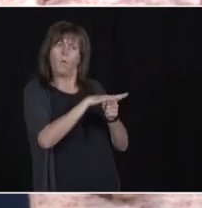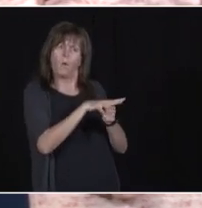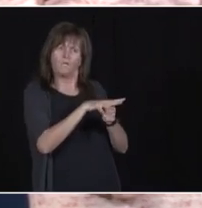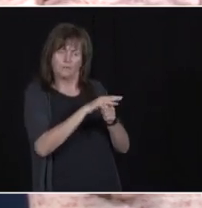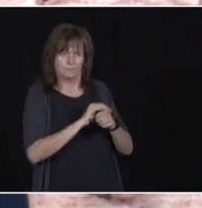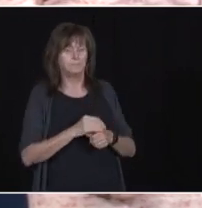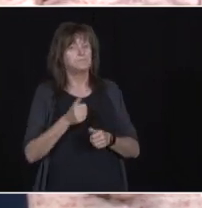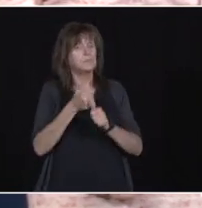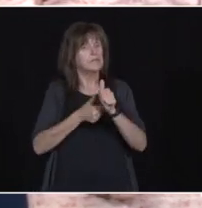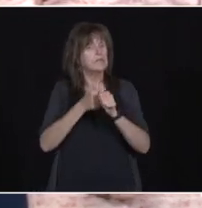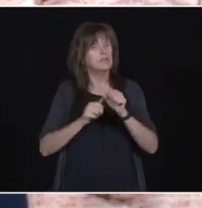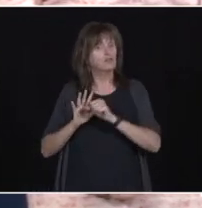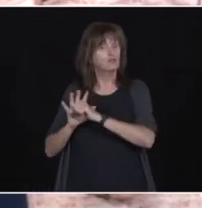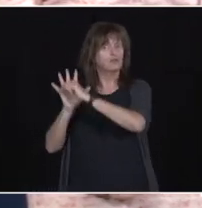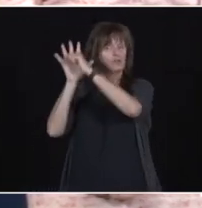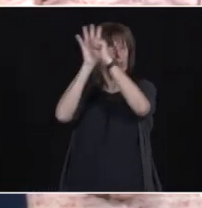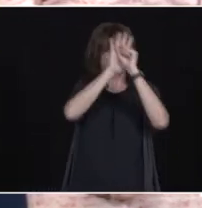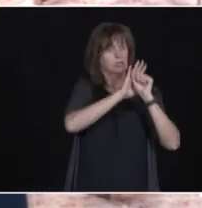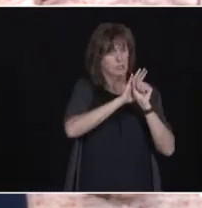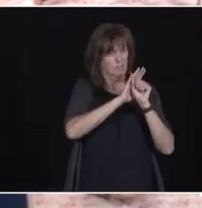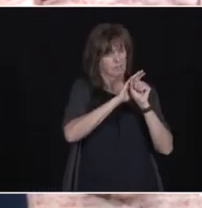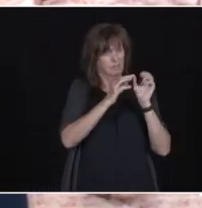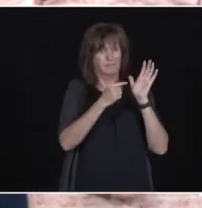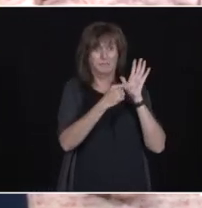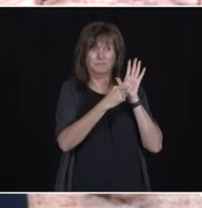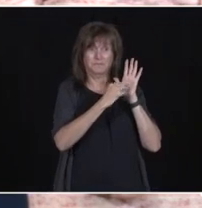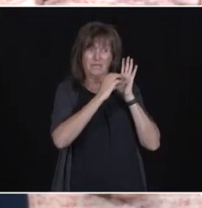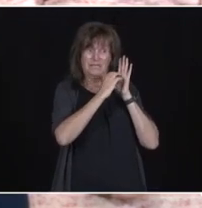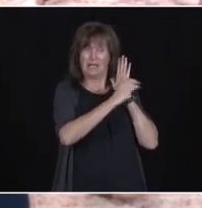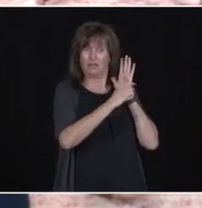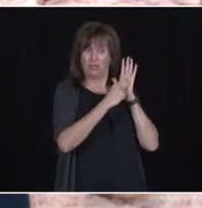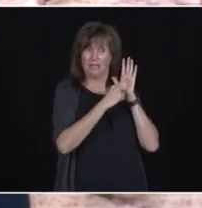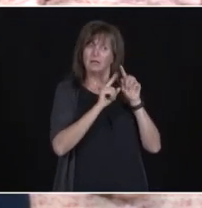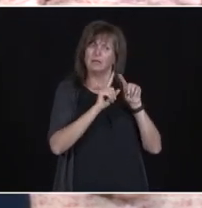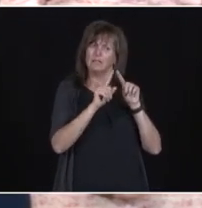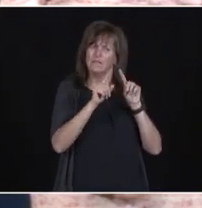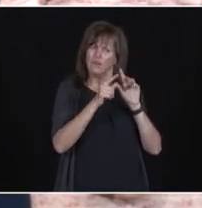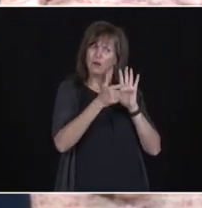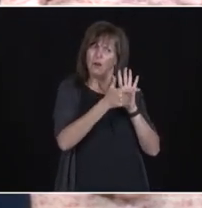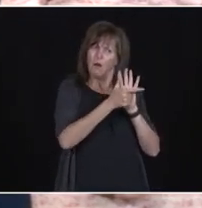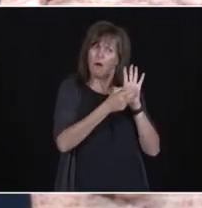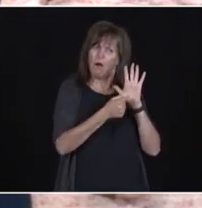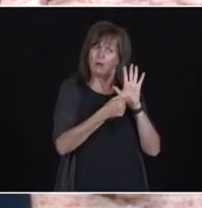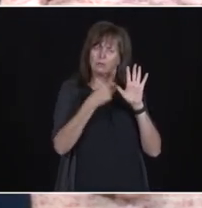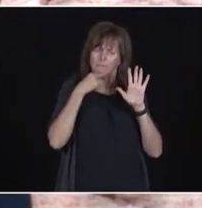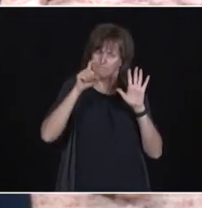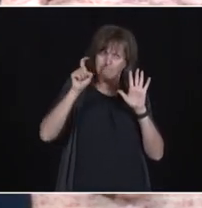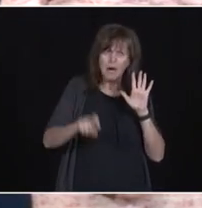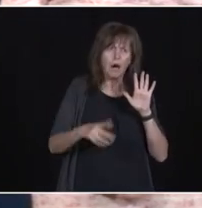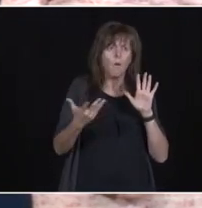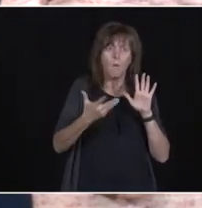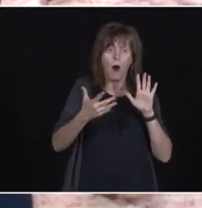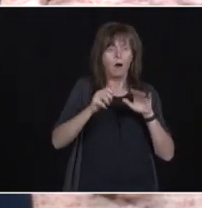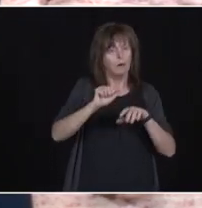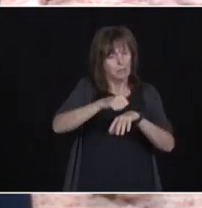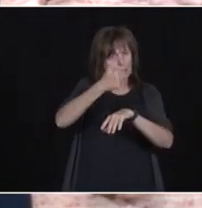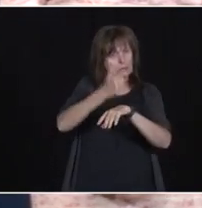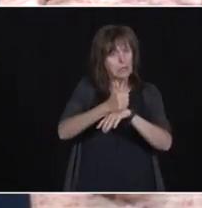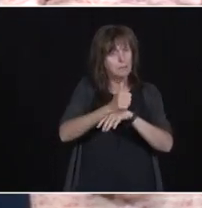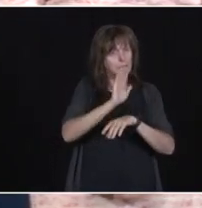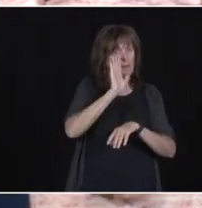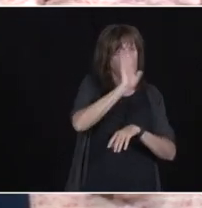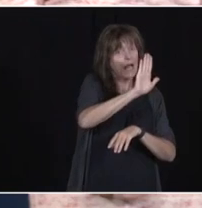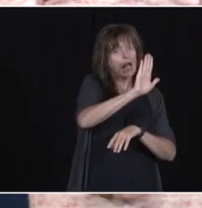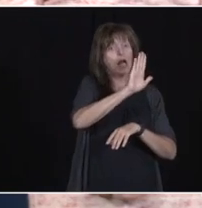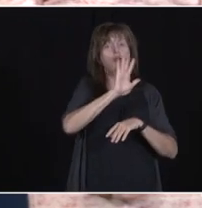certain procedures and protocols and guidelines in that area. But we can always sit down and talk to them, and